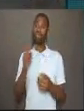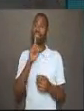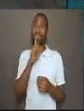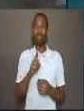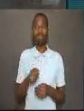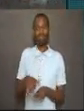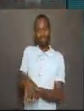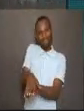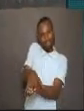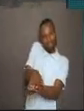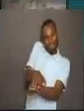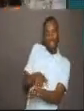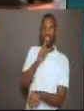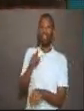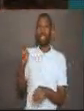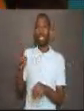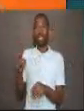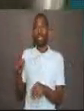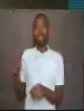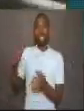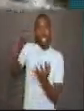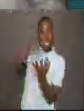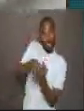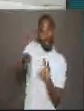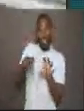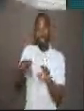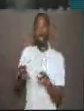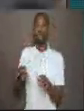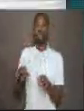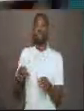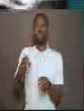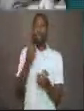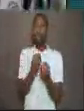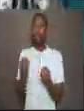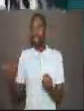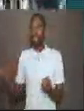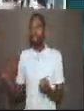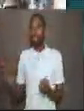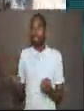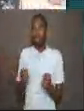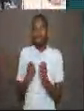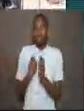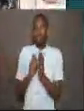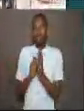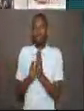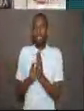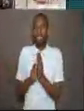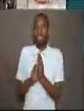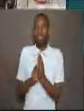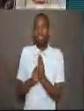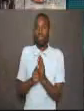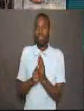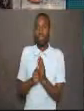slightly, and it includes objects which are not necessarily used in